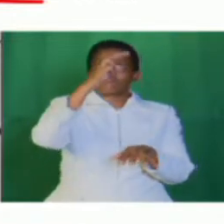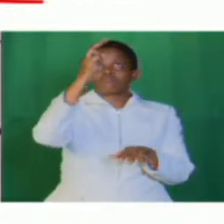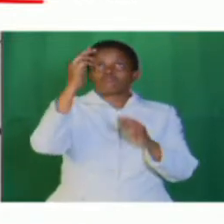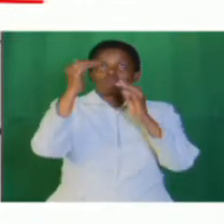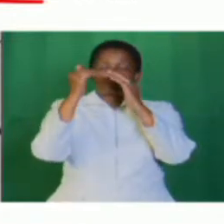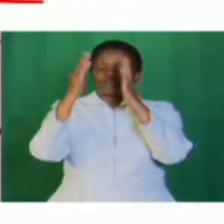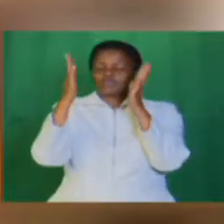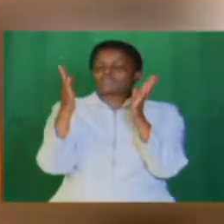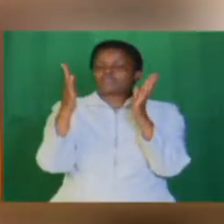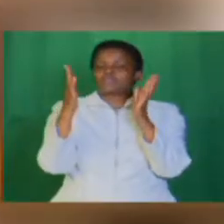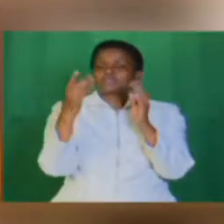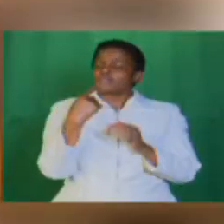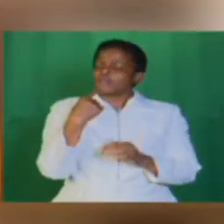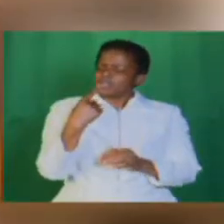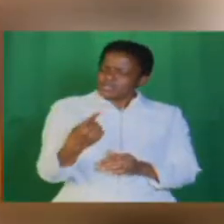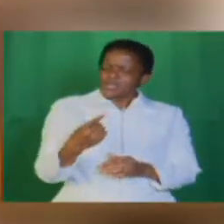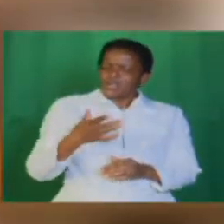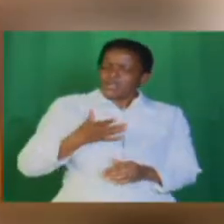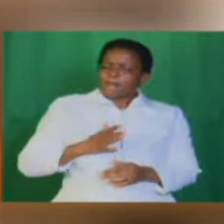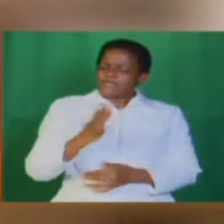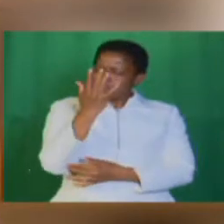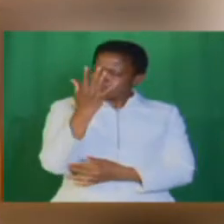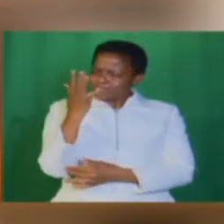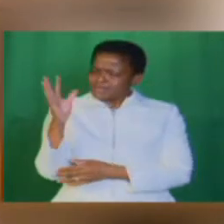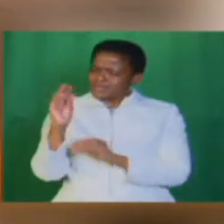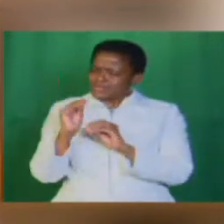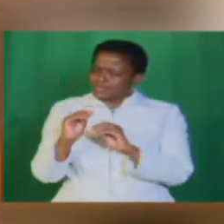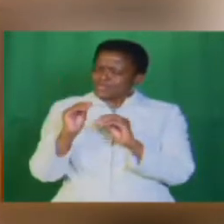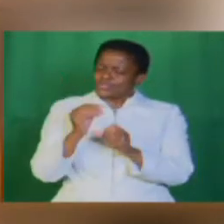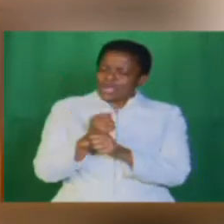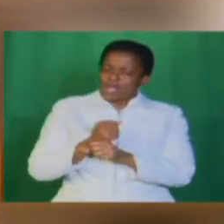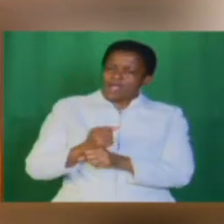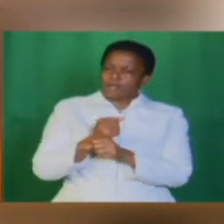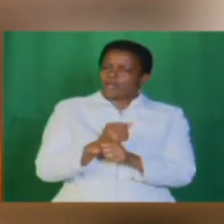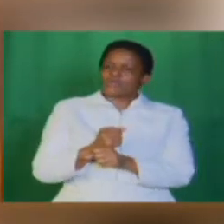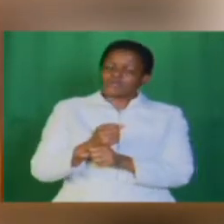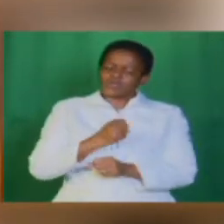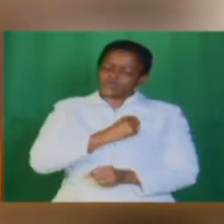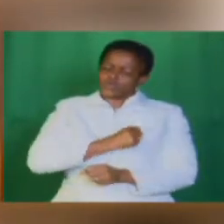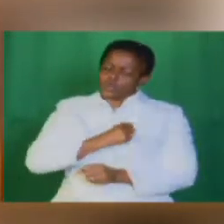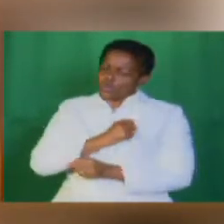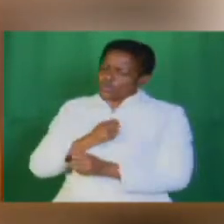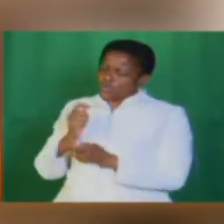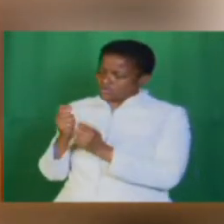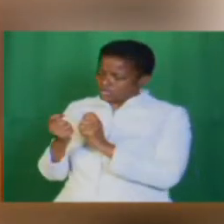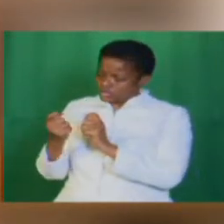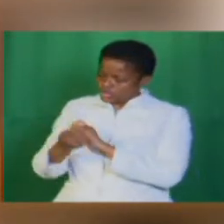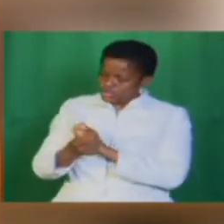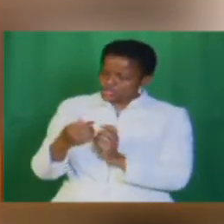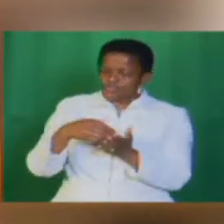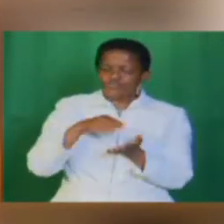the repentance and forgiveness of sins. Okay? And then he